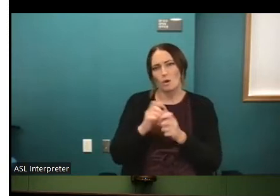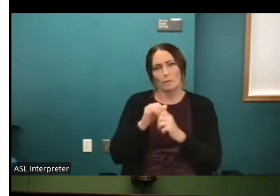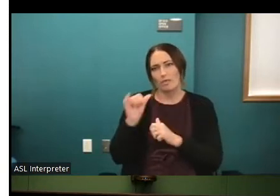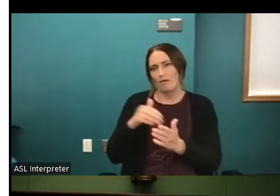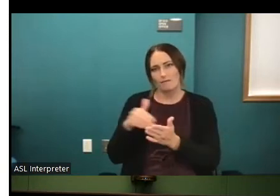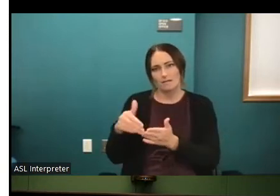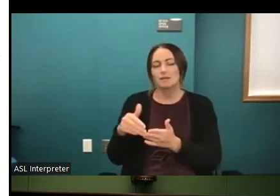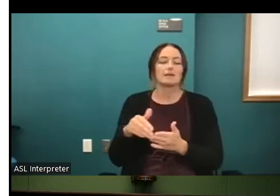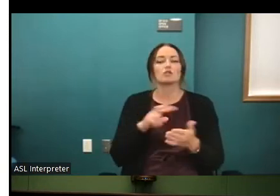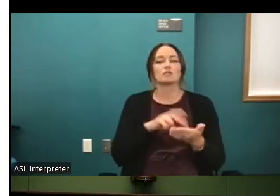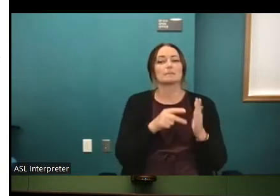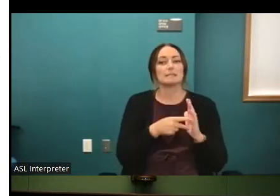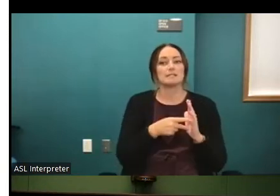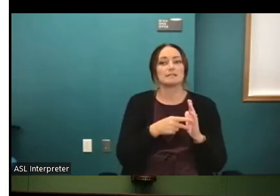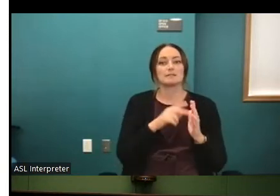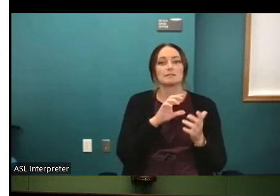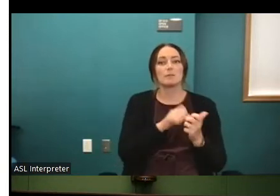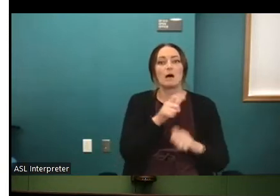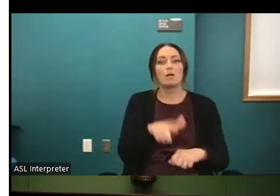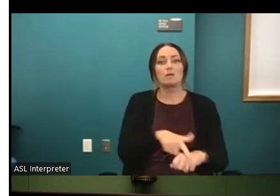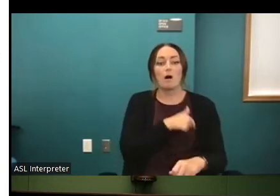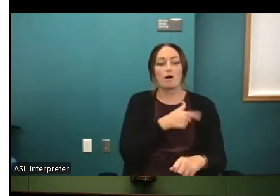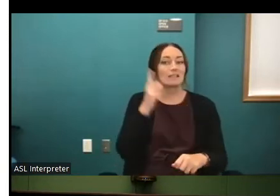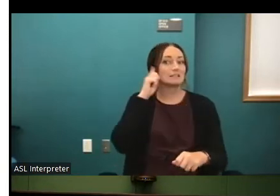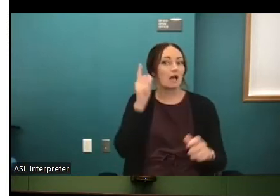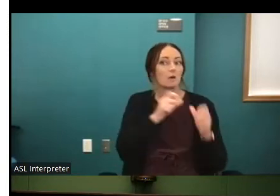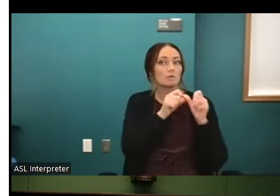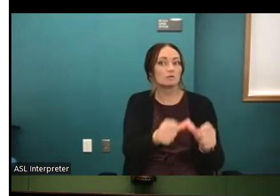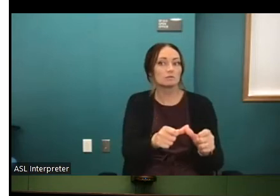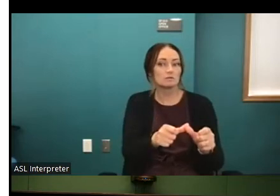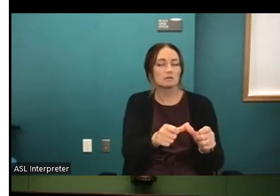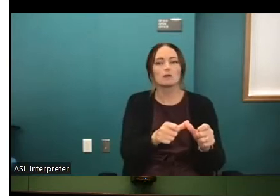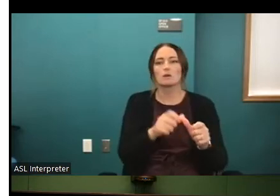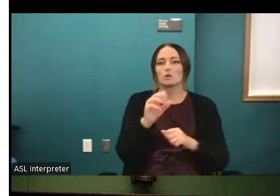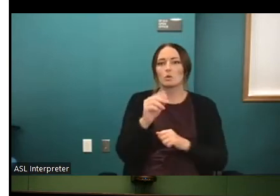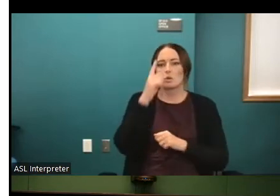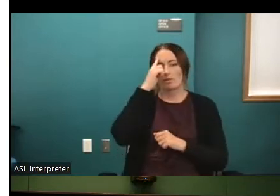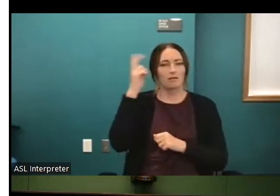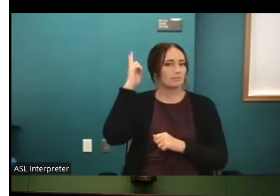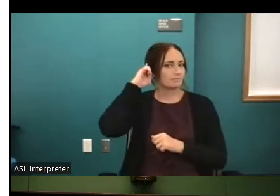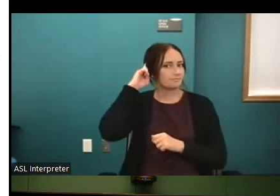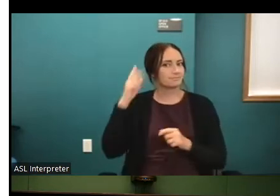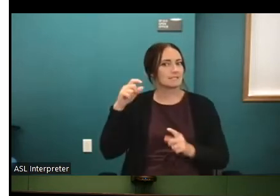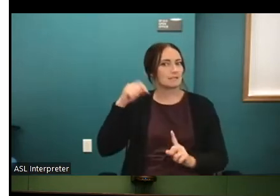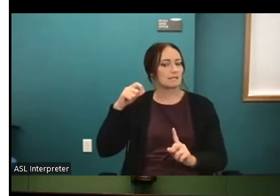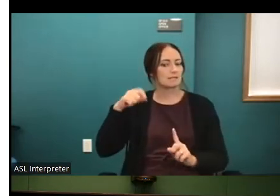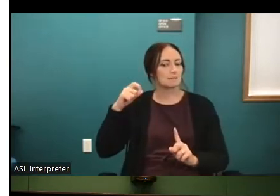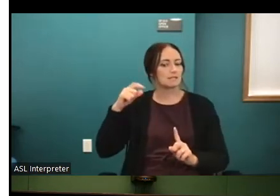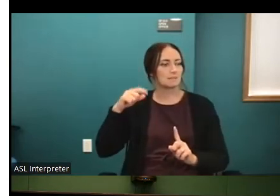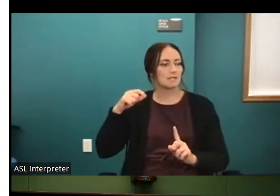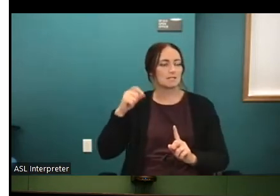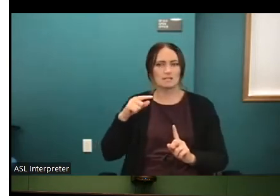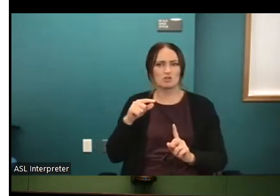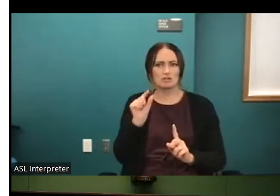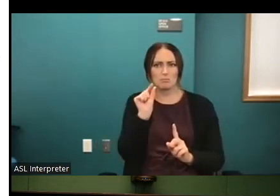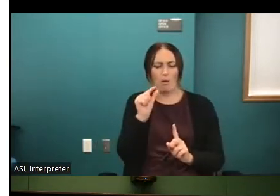pulse width is how long the sound is going for, right? So if you think about a cochlear implant stimulates, and it's just these little teeny